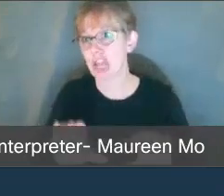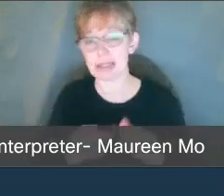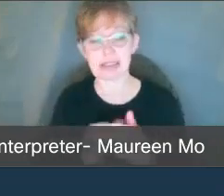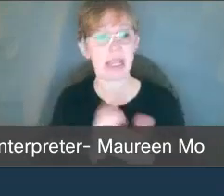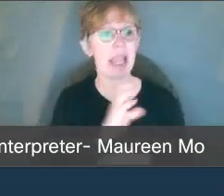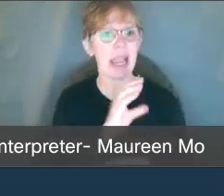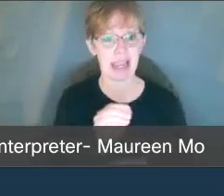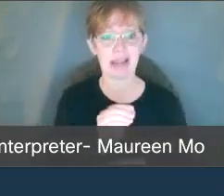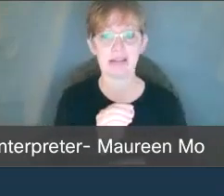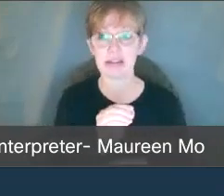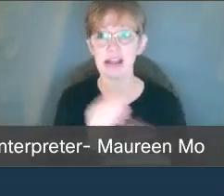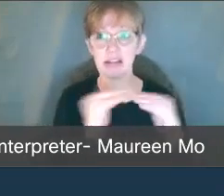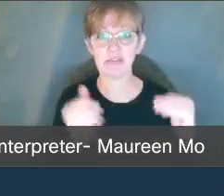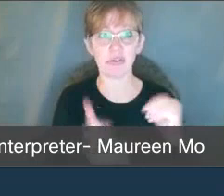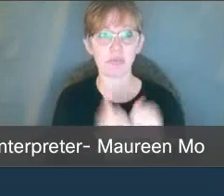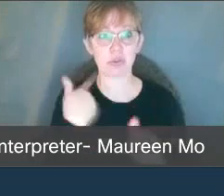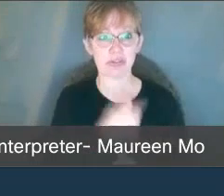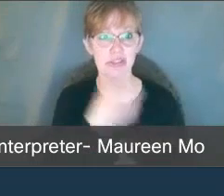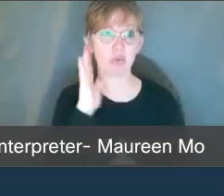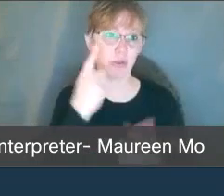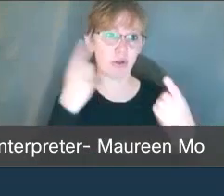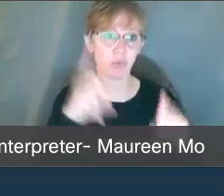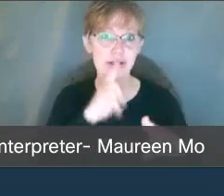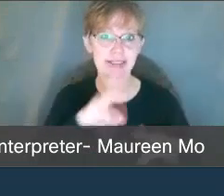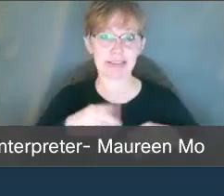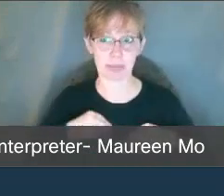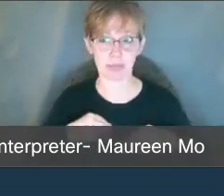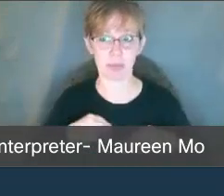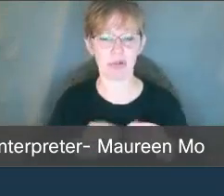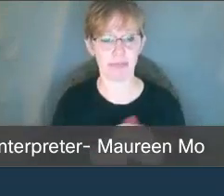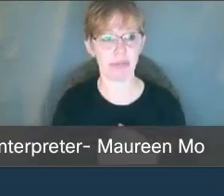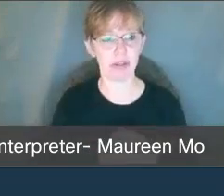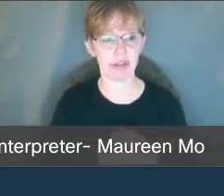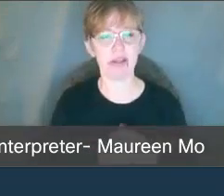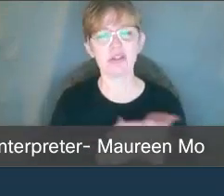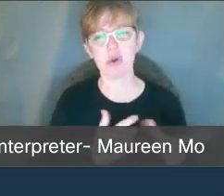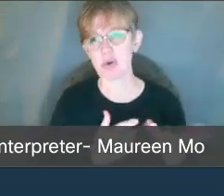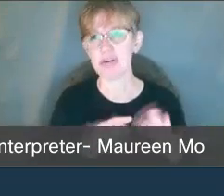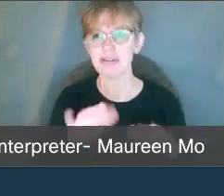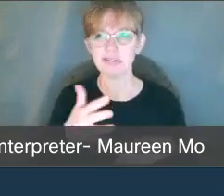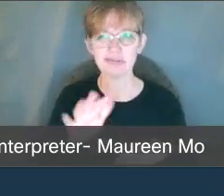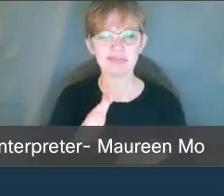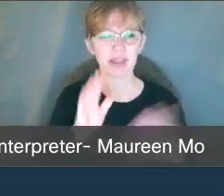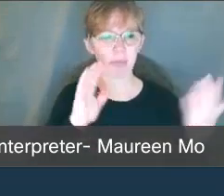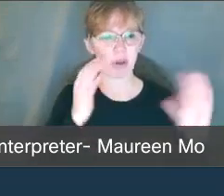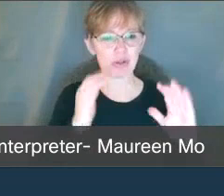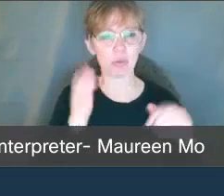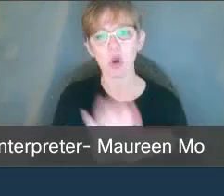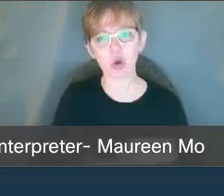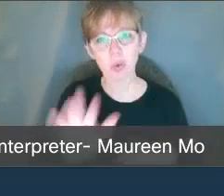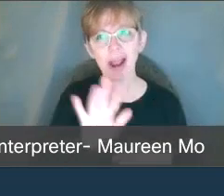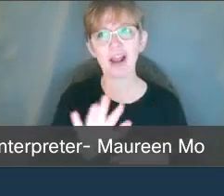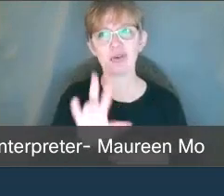agree is acceptable. So a very loose analog for you would be to say that we're roughly somewhere around